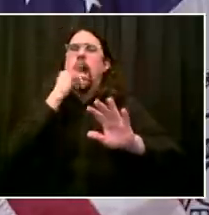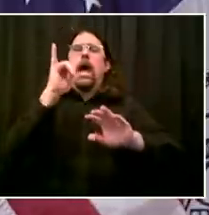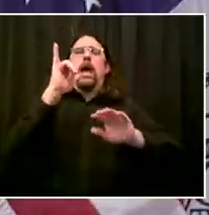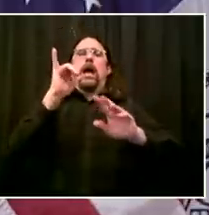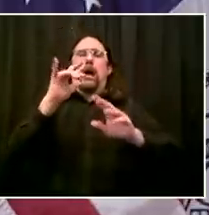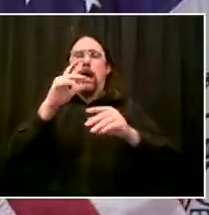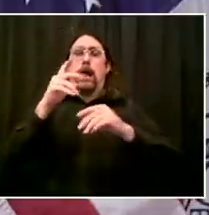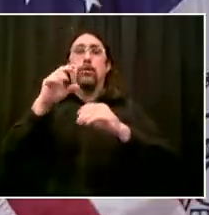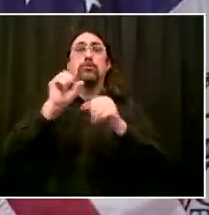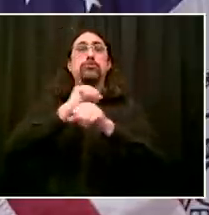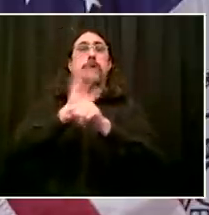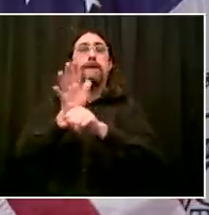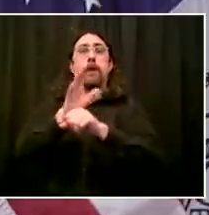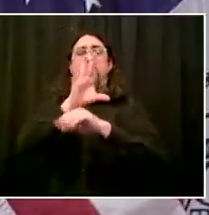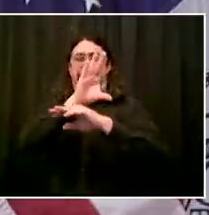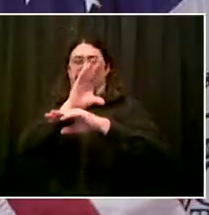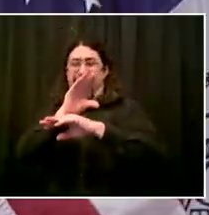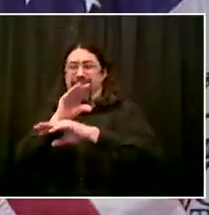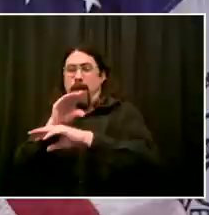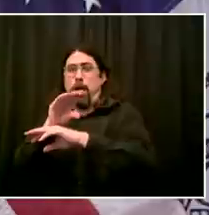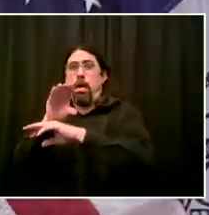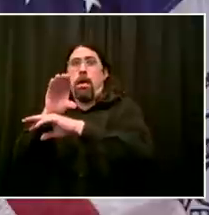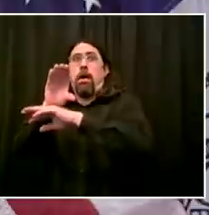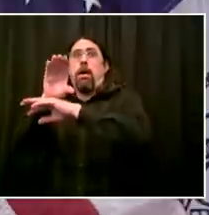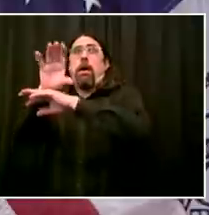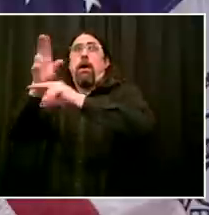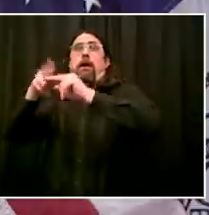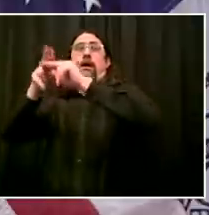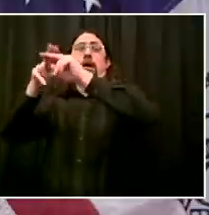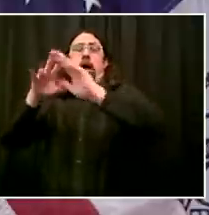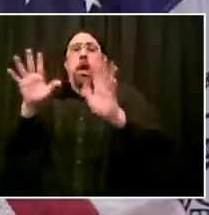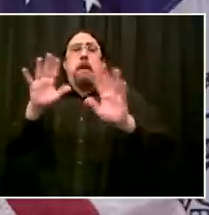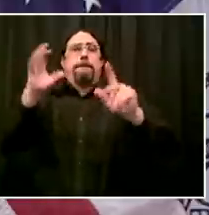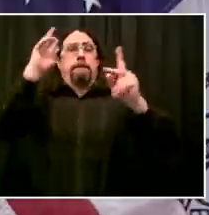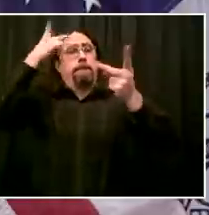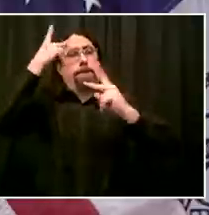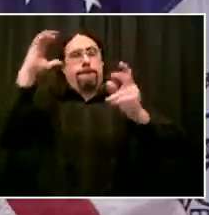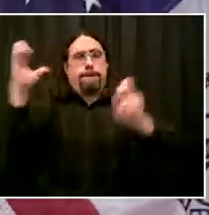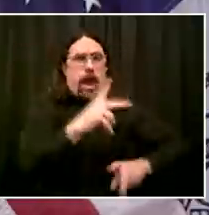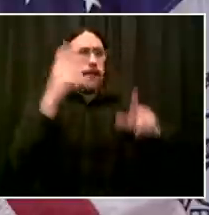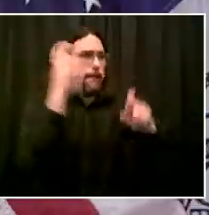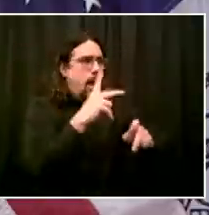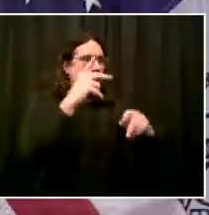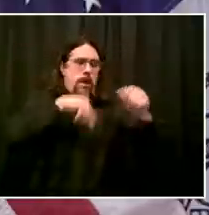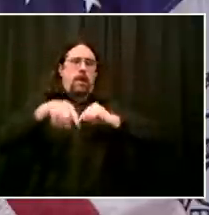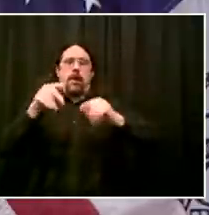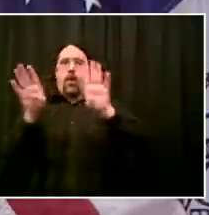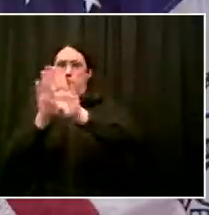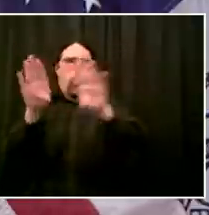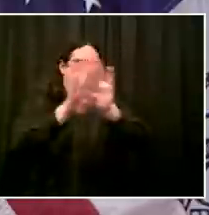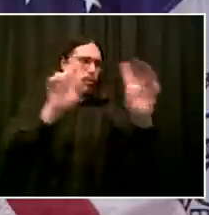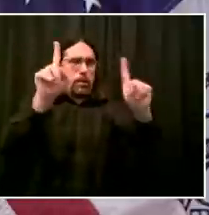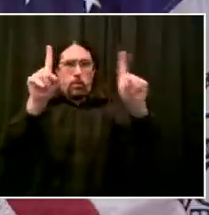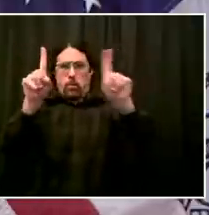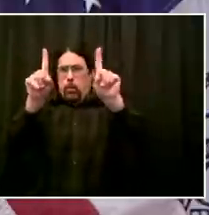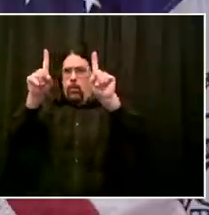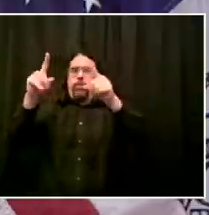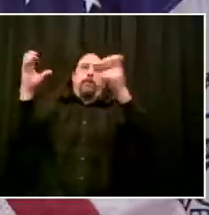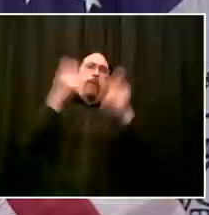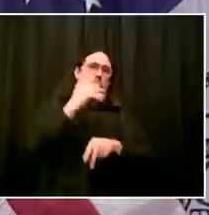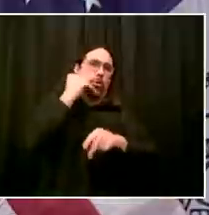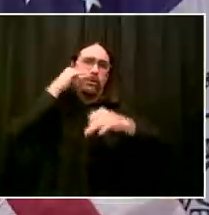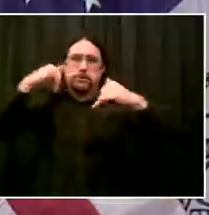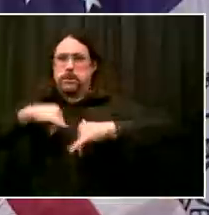happen. So when you go into Memorial Day, think about the many, many ways you can enjoy it, the many